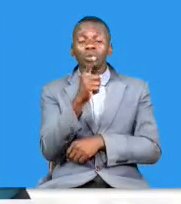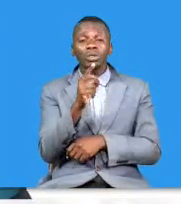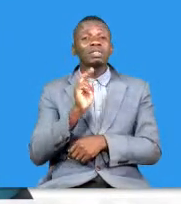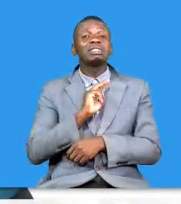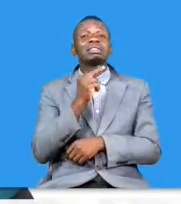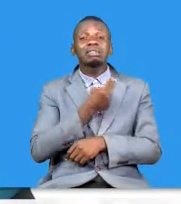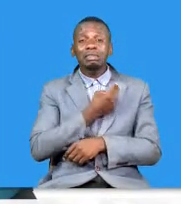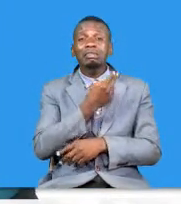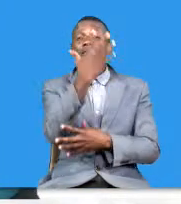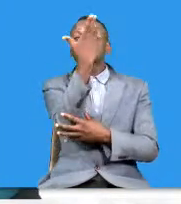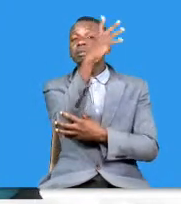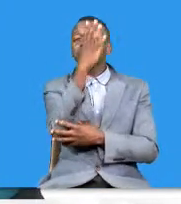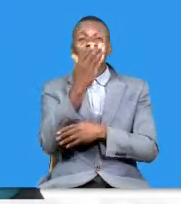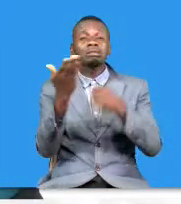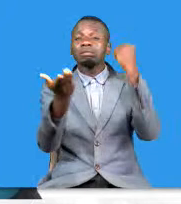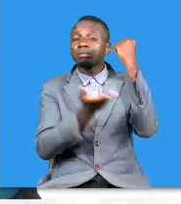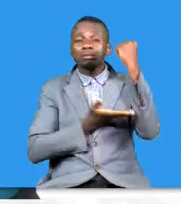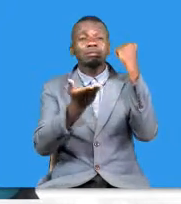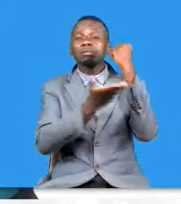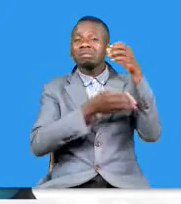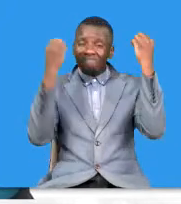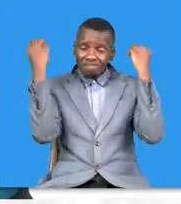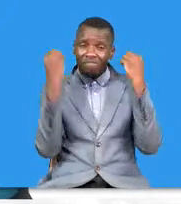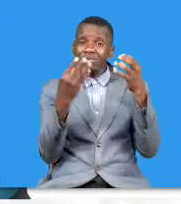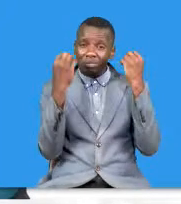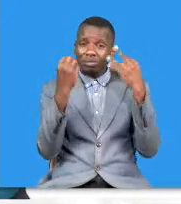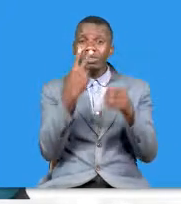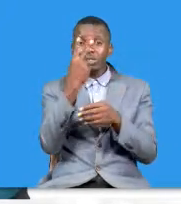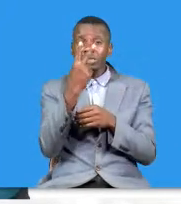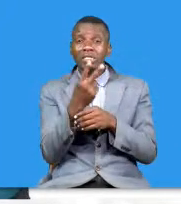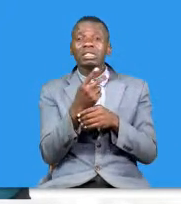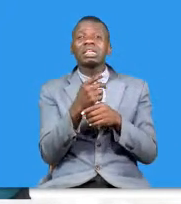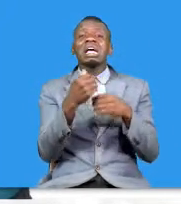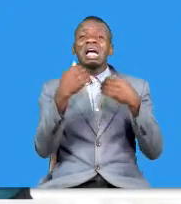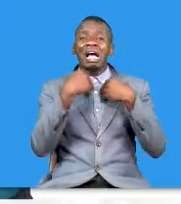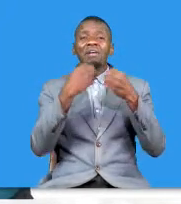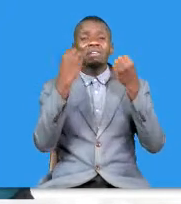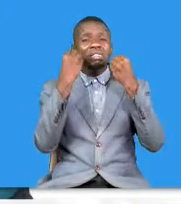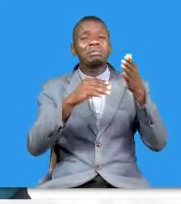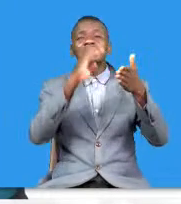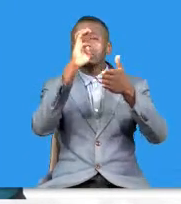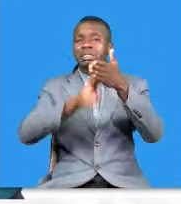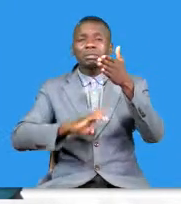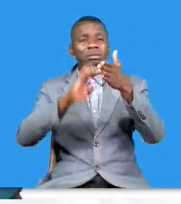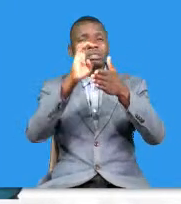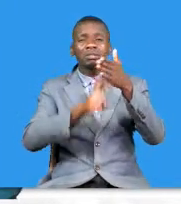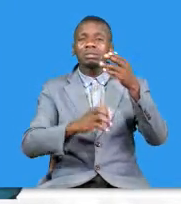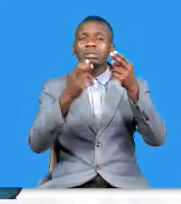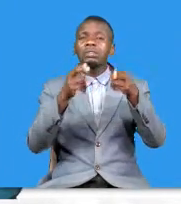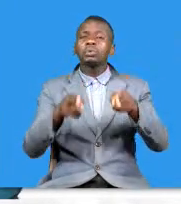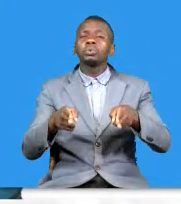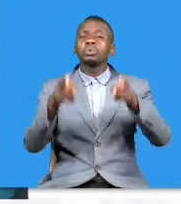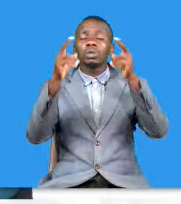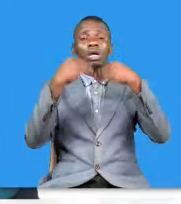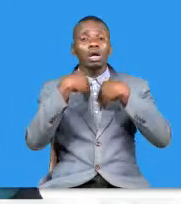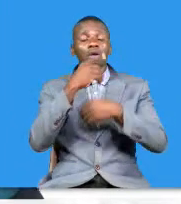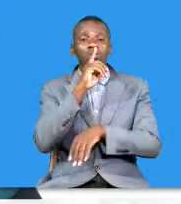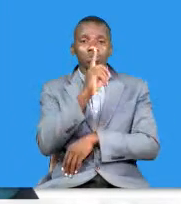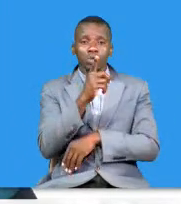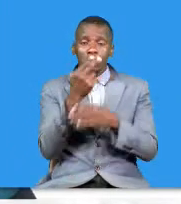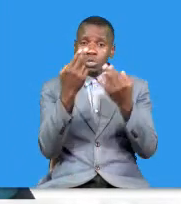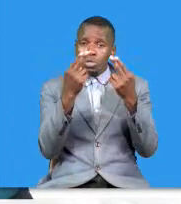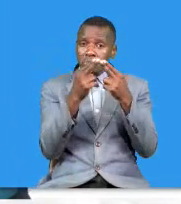high. Mortality rates due to indoor air pollution are on the rise. To